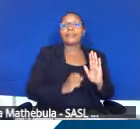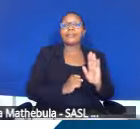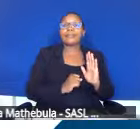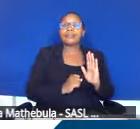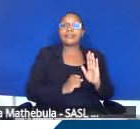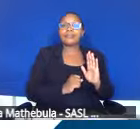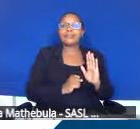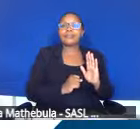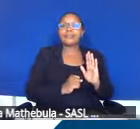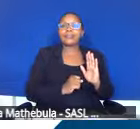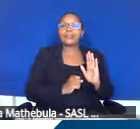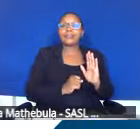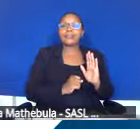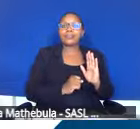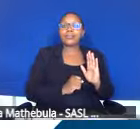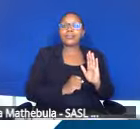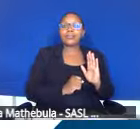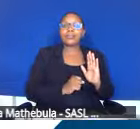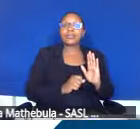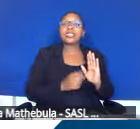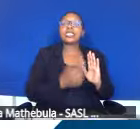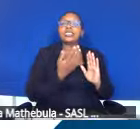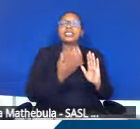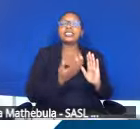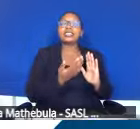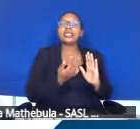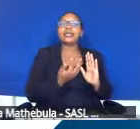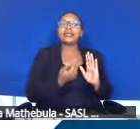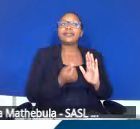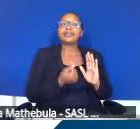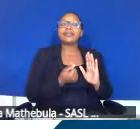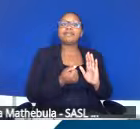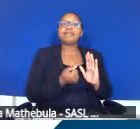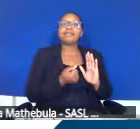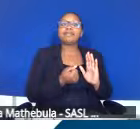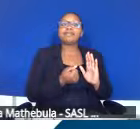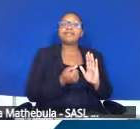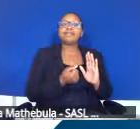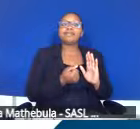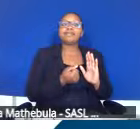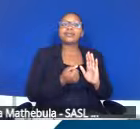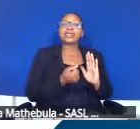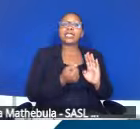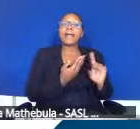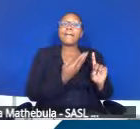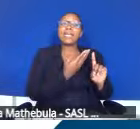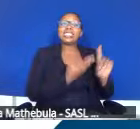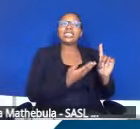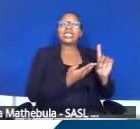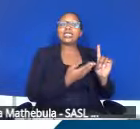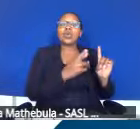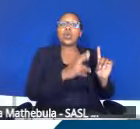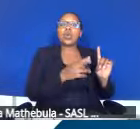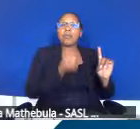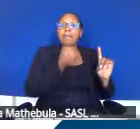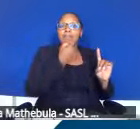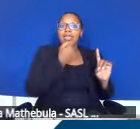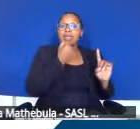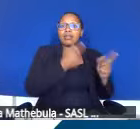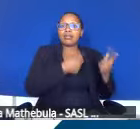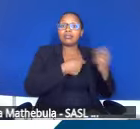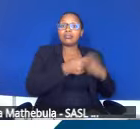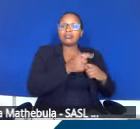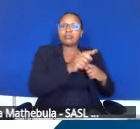the person or pharmacy that the that rendered the